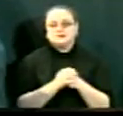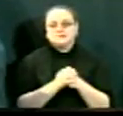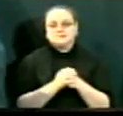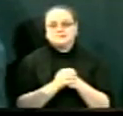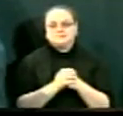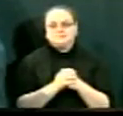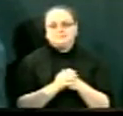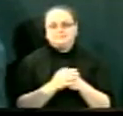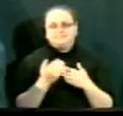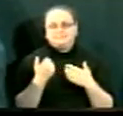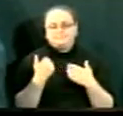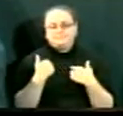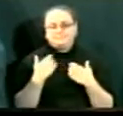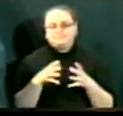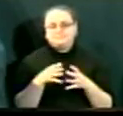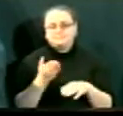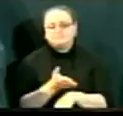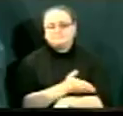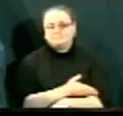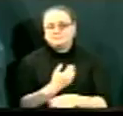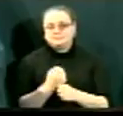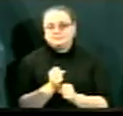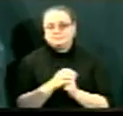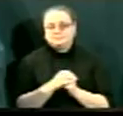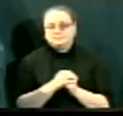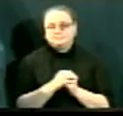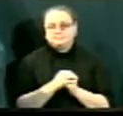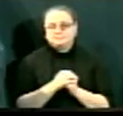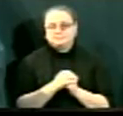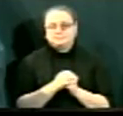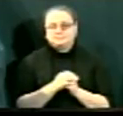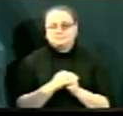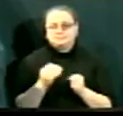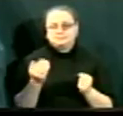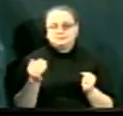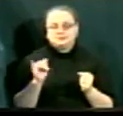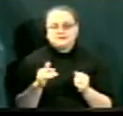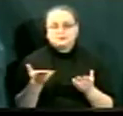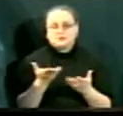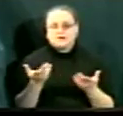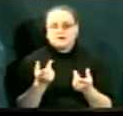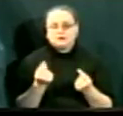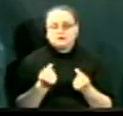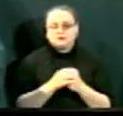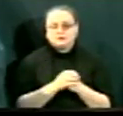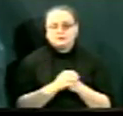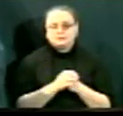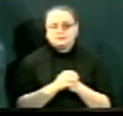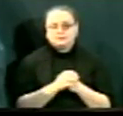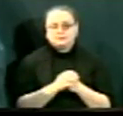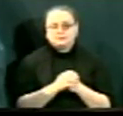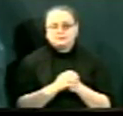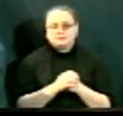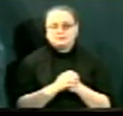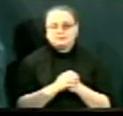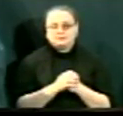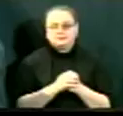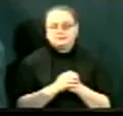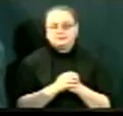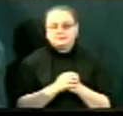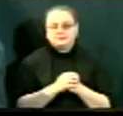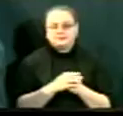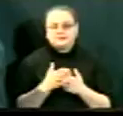we have a lot of improvement here that we can make. And that's what we're here to do. And we, as a